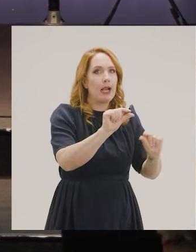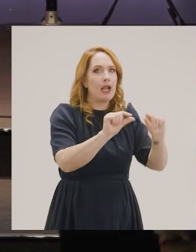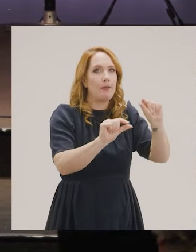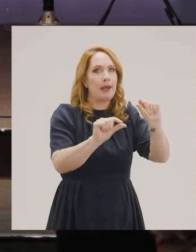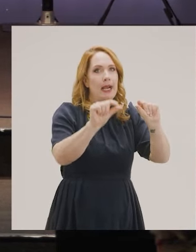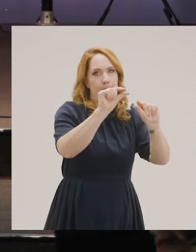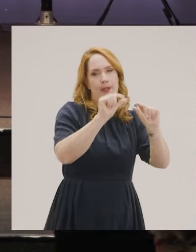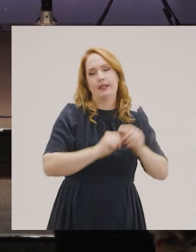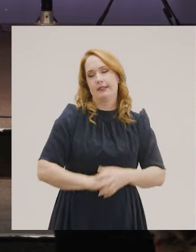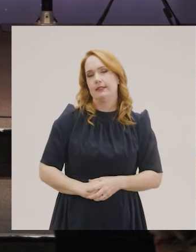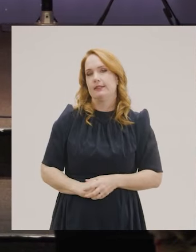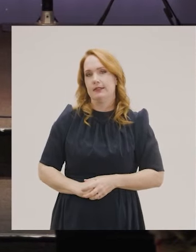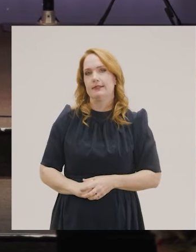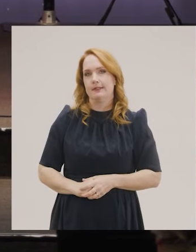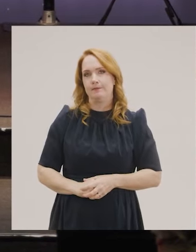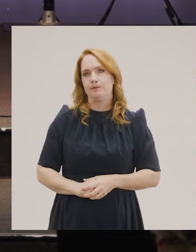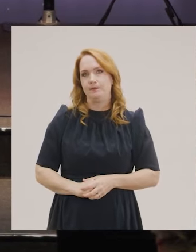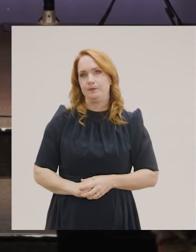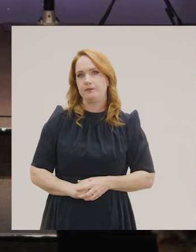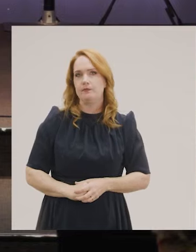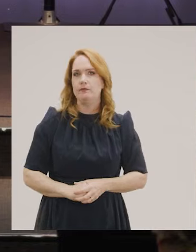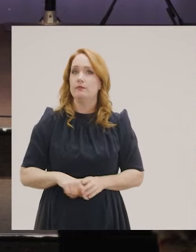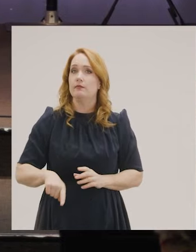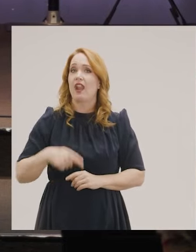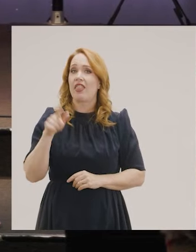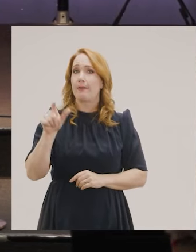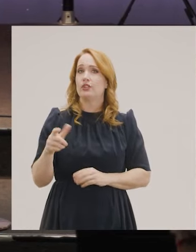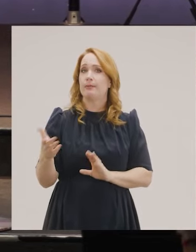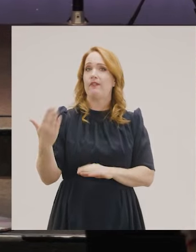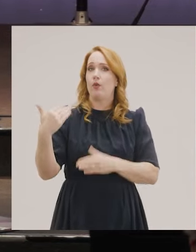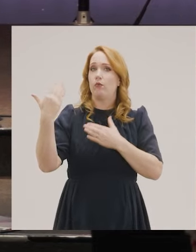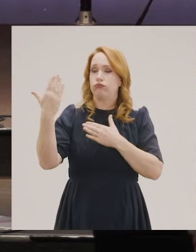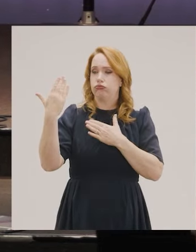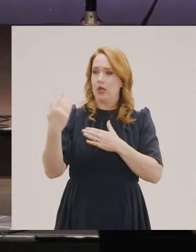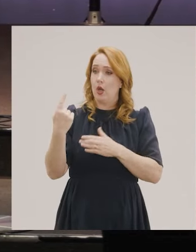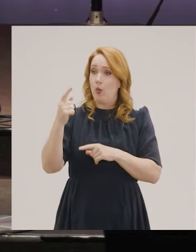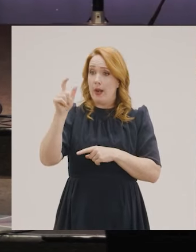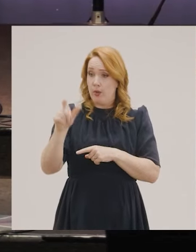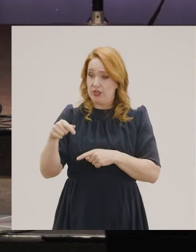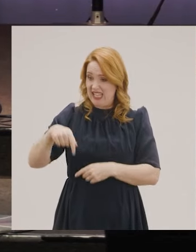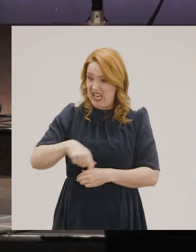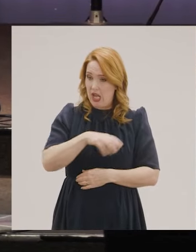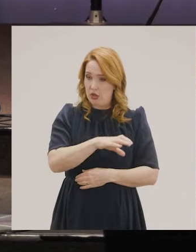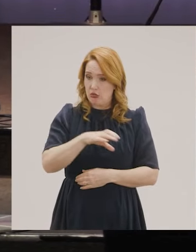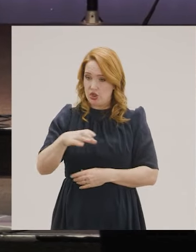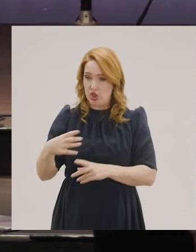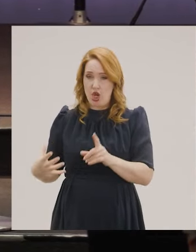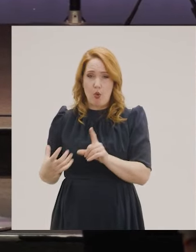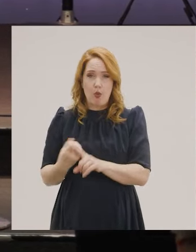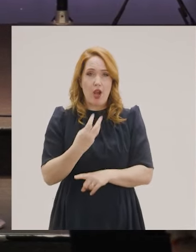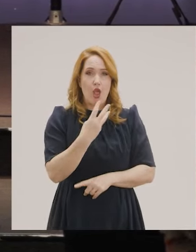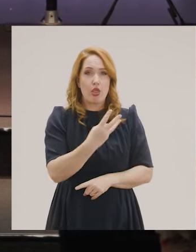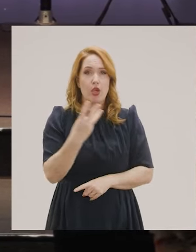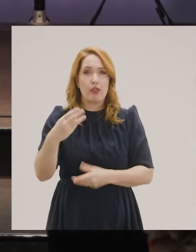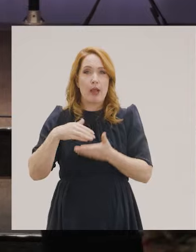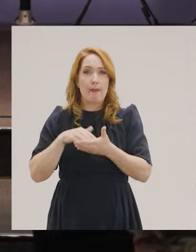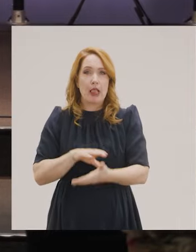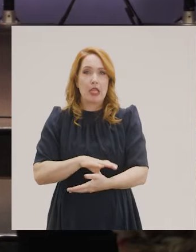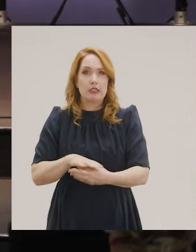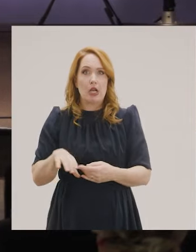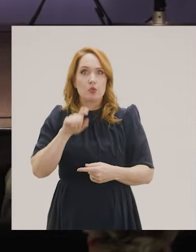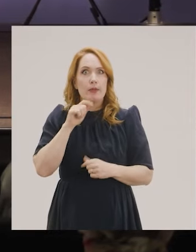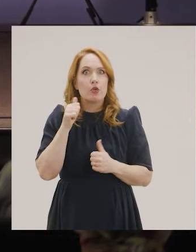individually. Becca said that earlier on. You know, she said, you know, somebody in Christchurch won $33 million. You know,